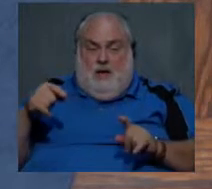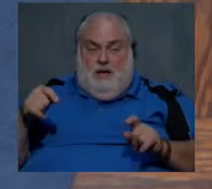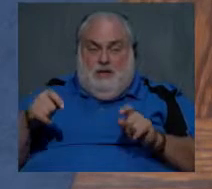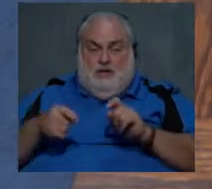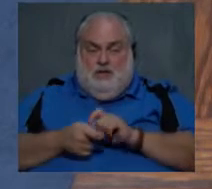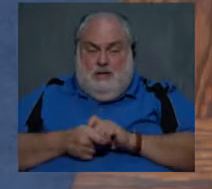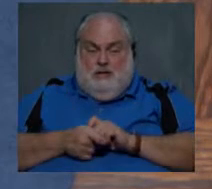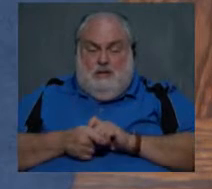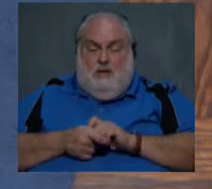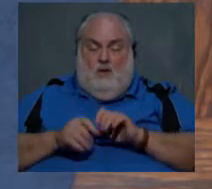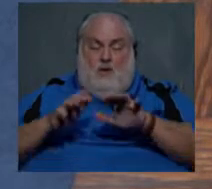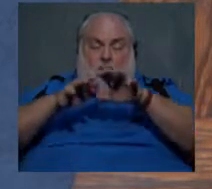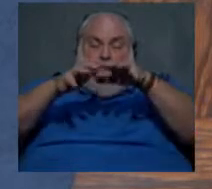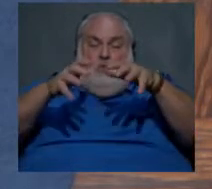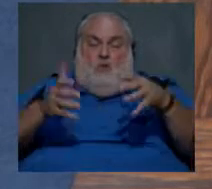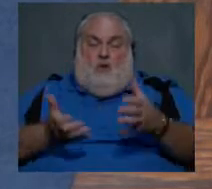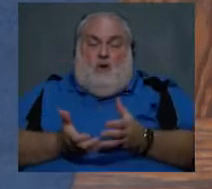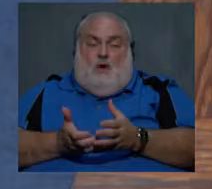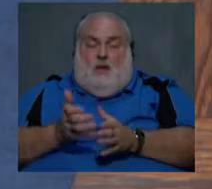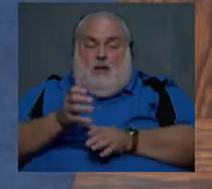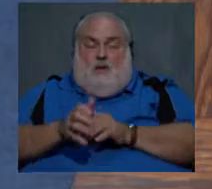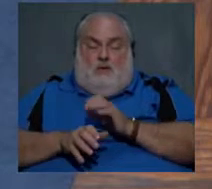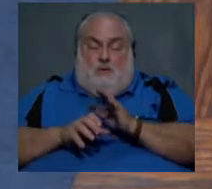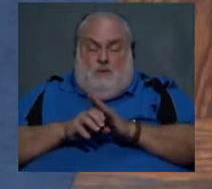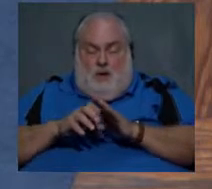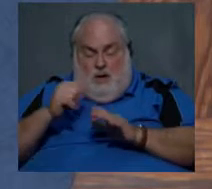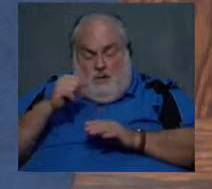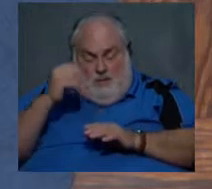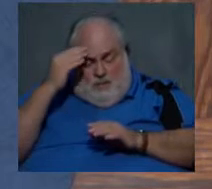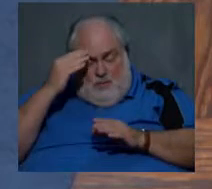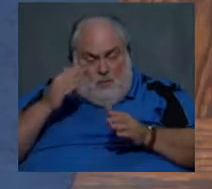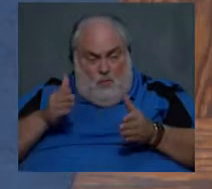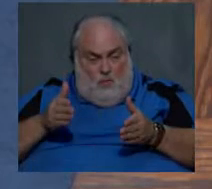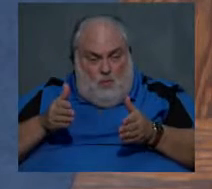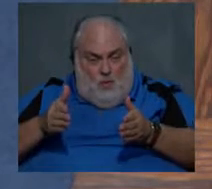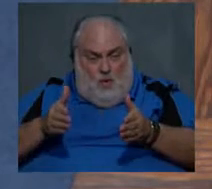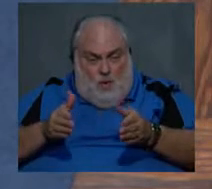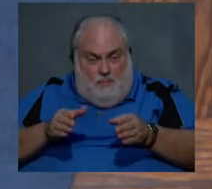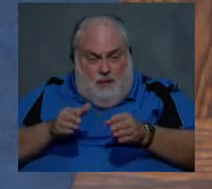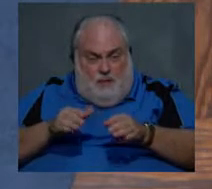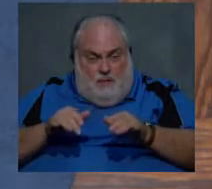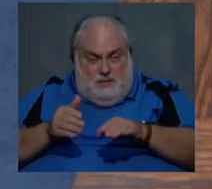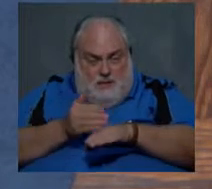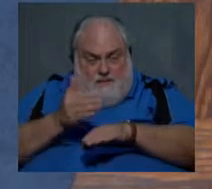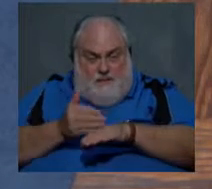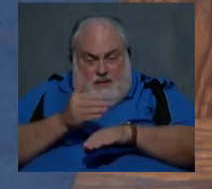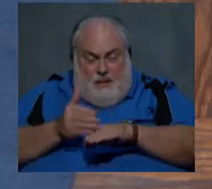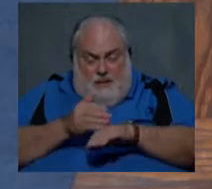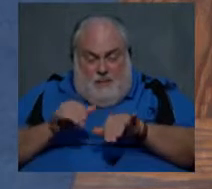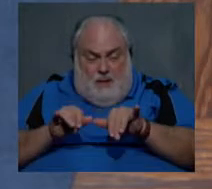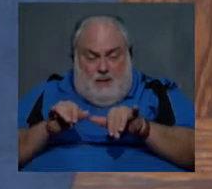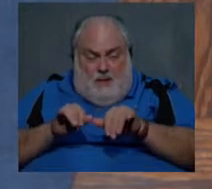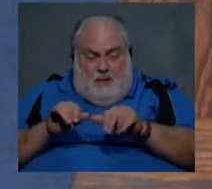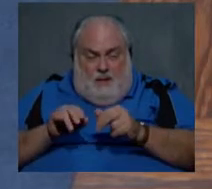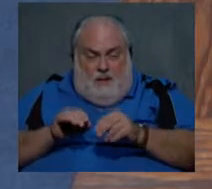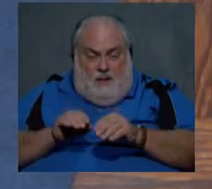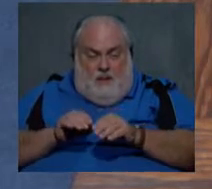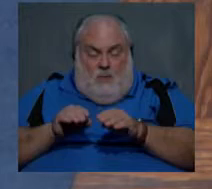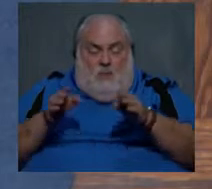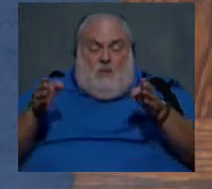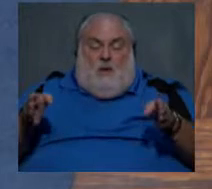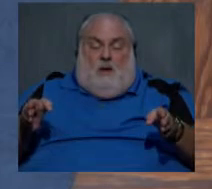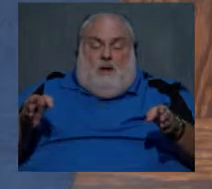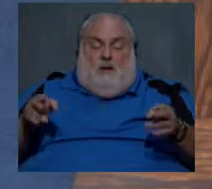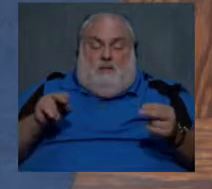nature, the character of the property due to the widening of the road, and concern as to whether people on that north side are going to be losing